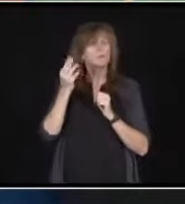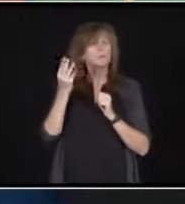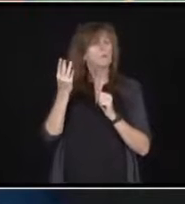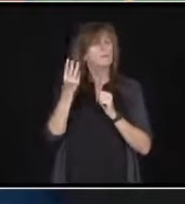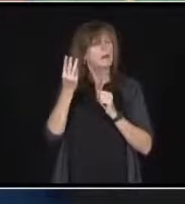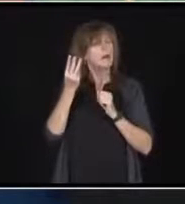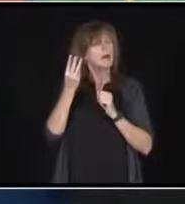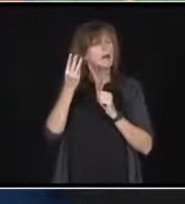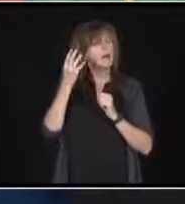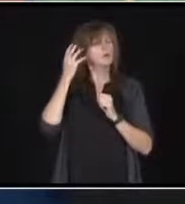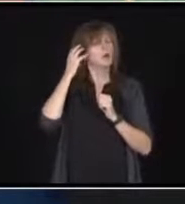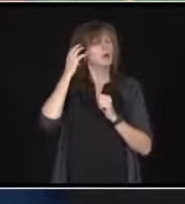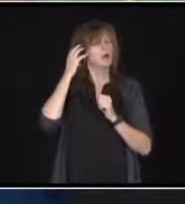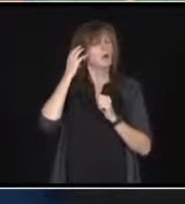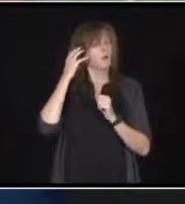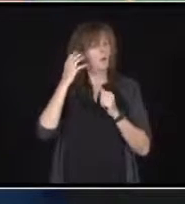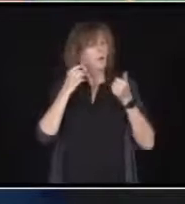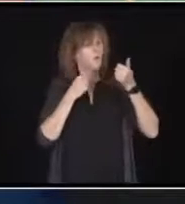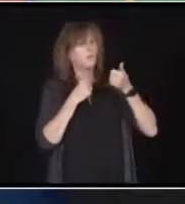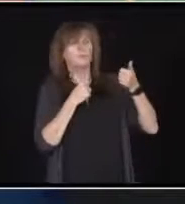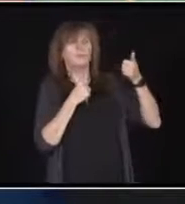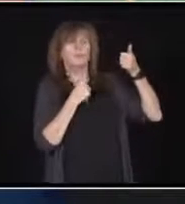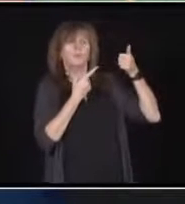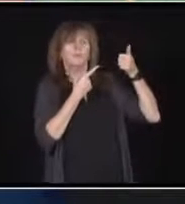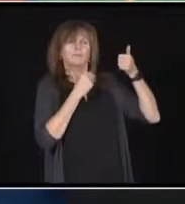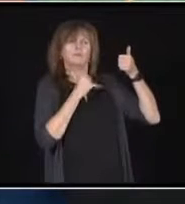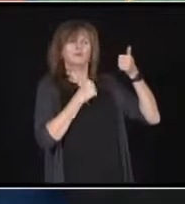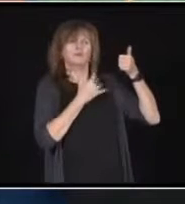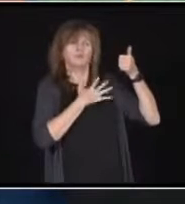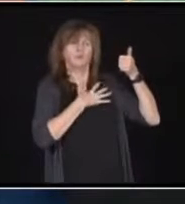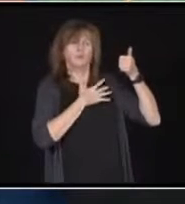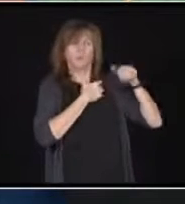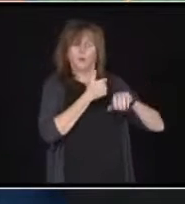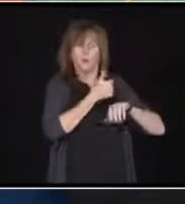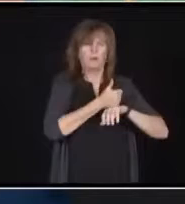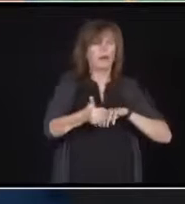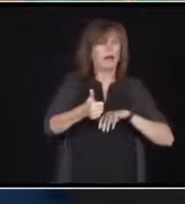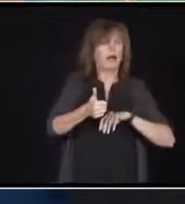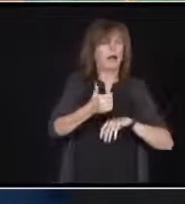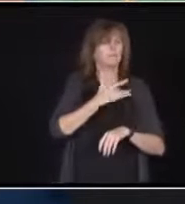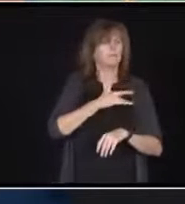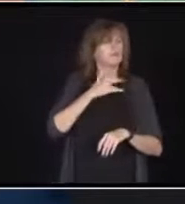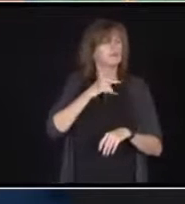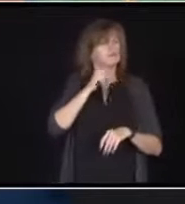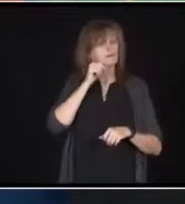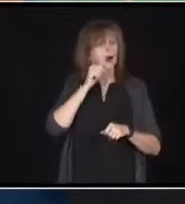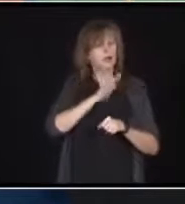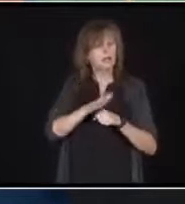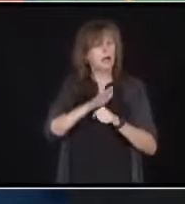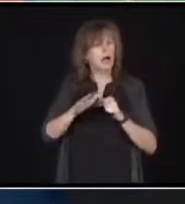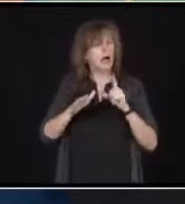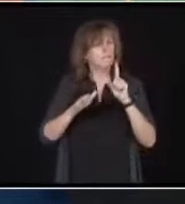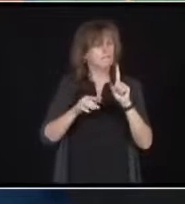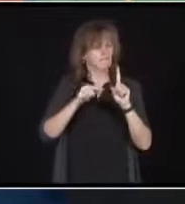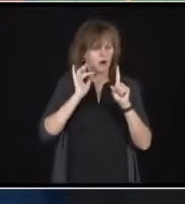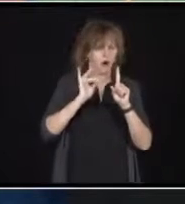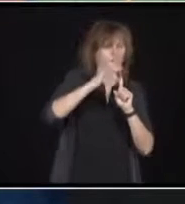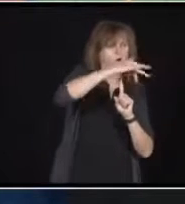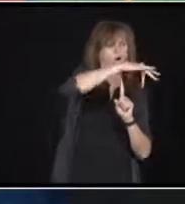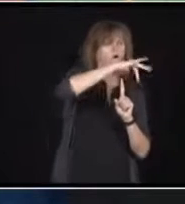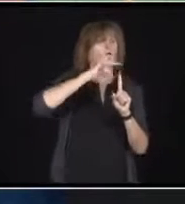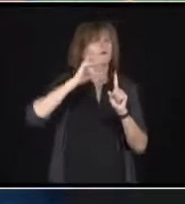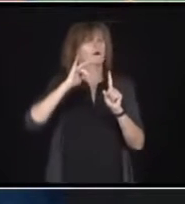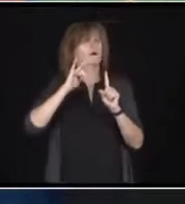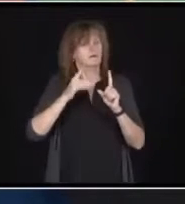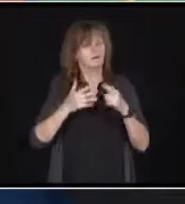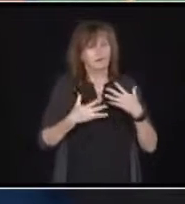the provinces for the lack of testing and contact tracing, saying that the federal government provided $19 billion to ramp up